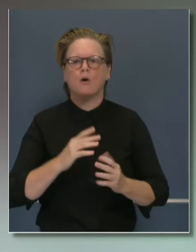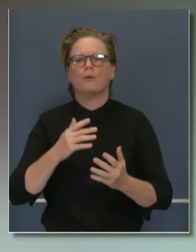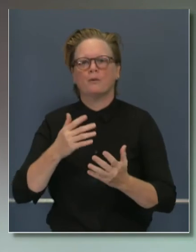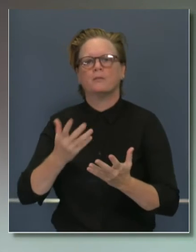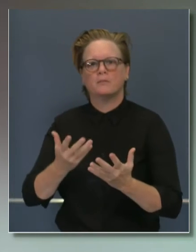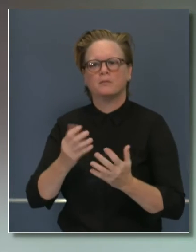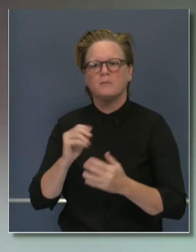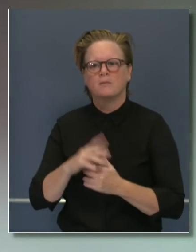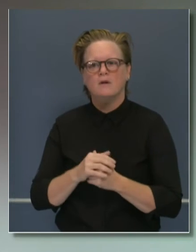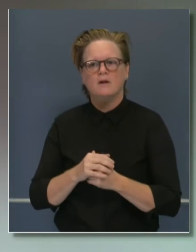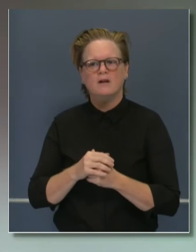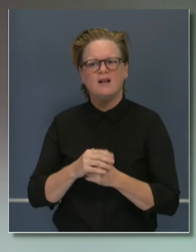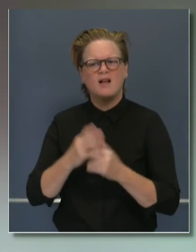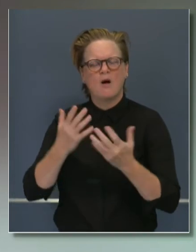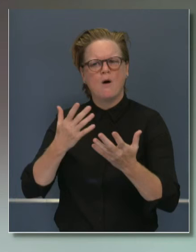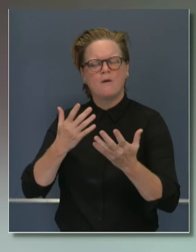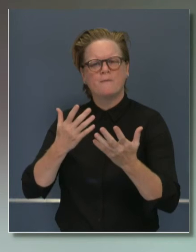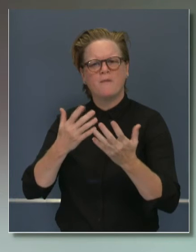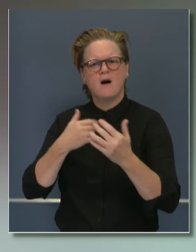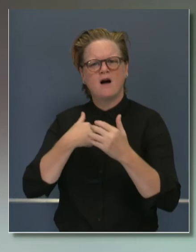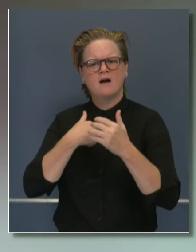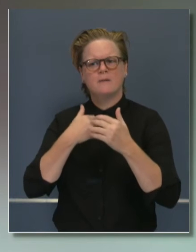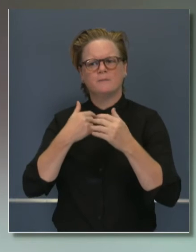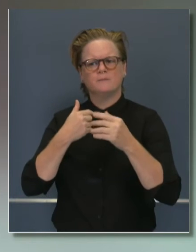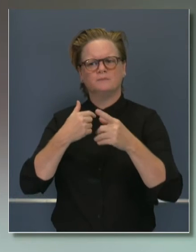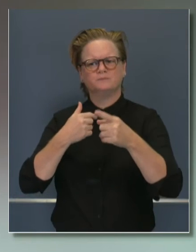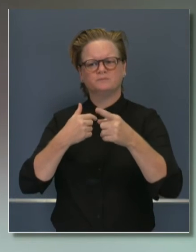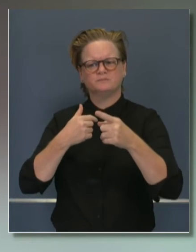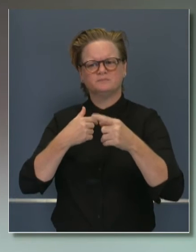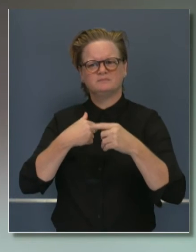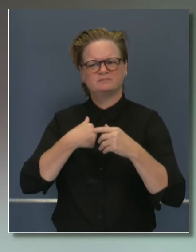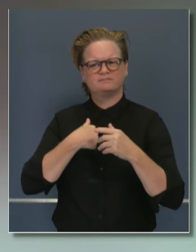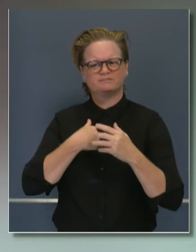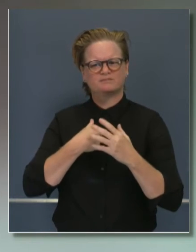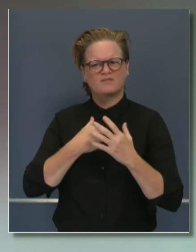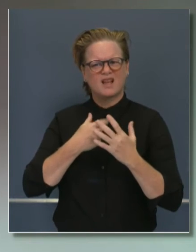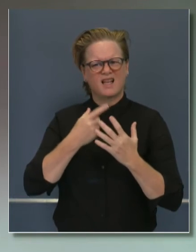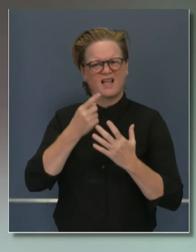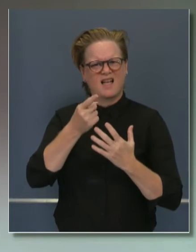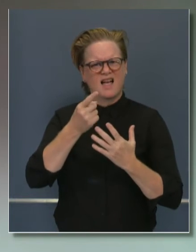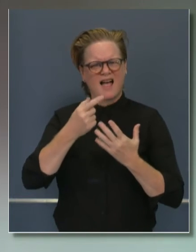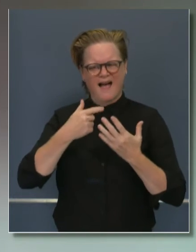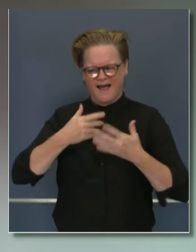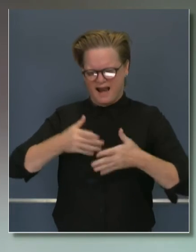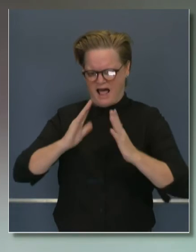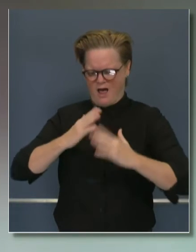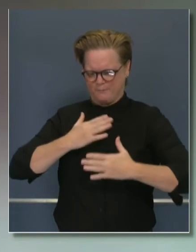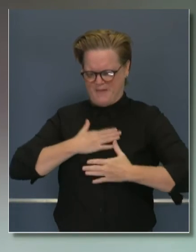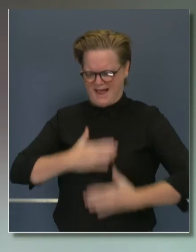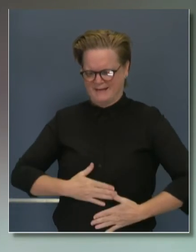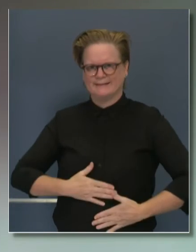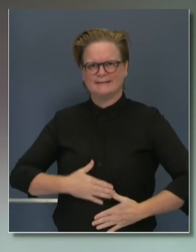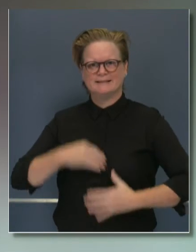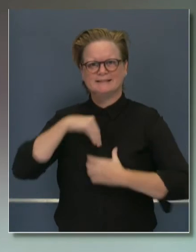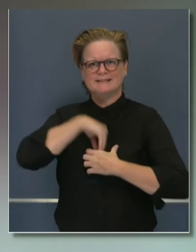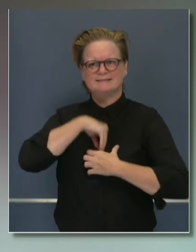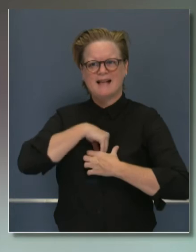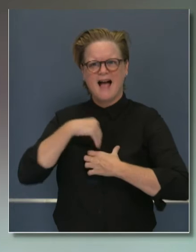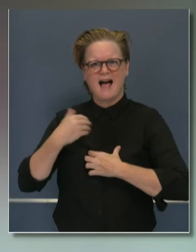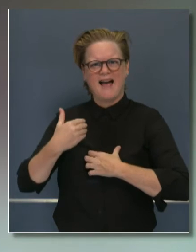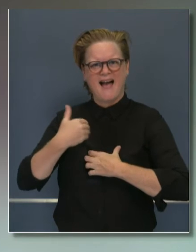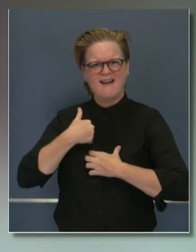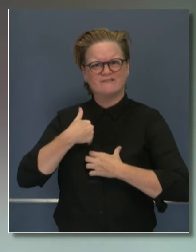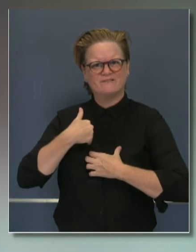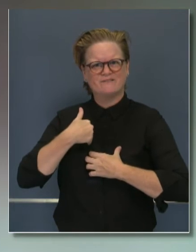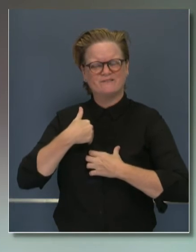which somebody might be exposed and by the time they're no longer infectious. And so that's why we have that 14-day number as